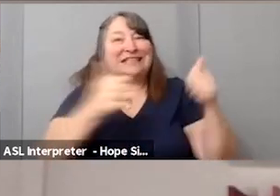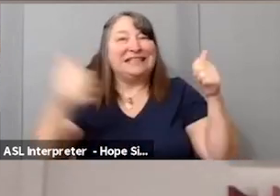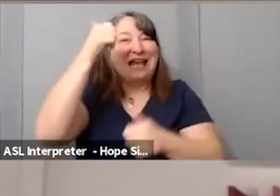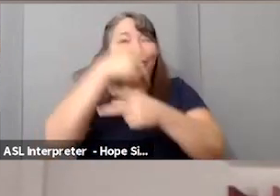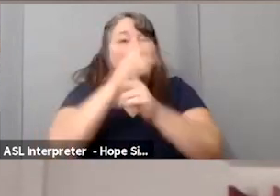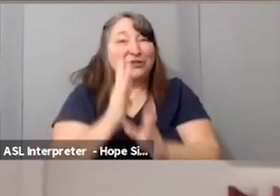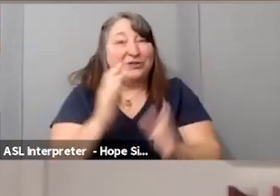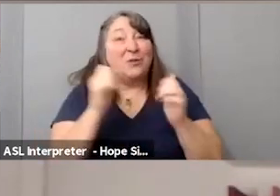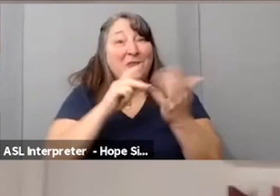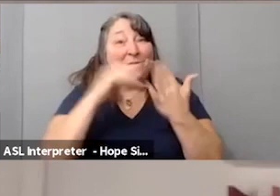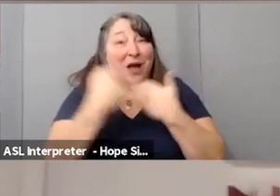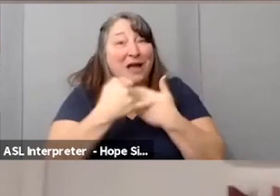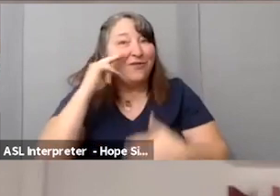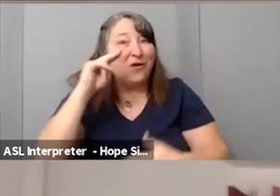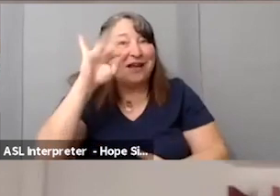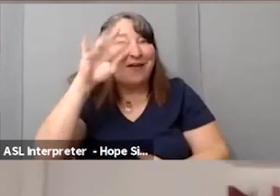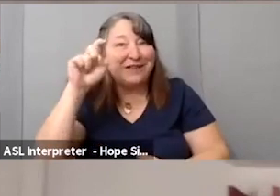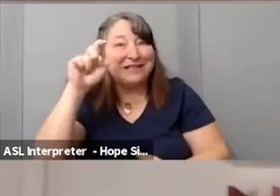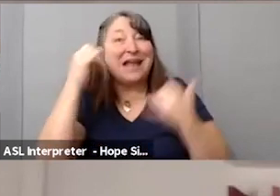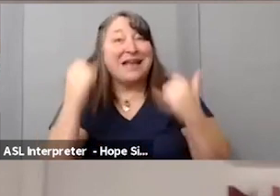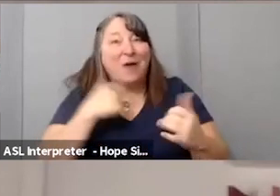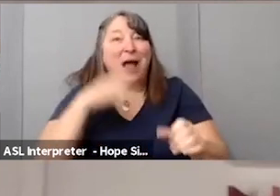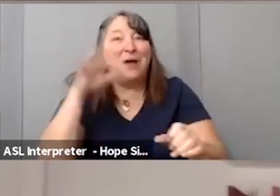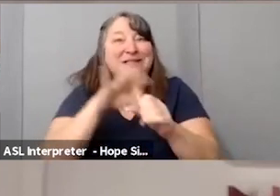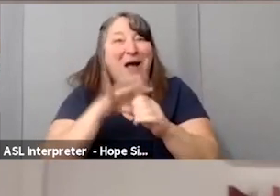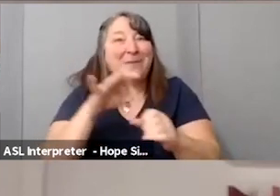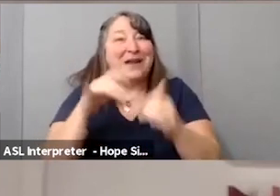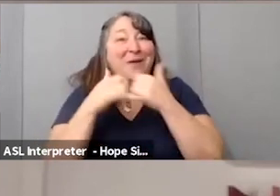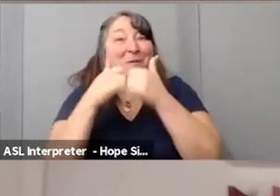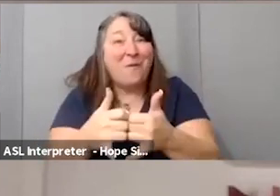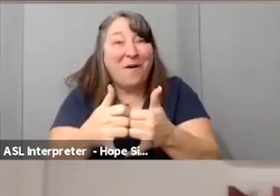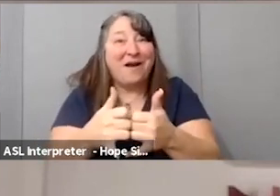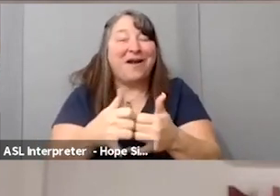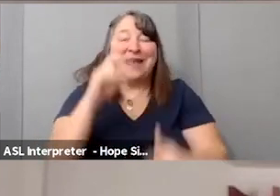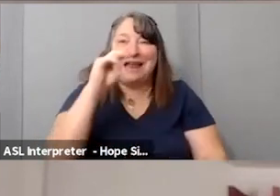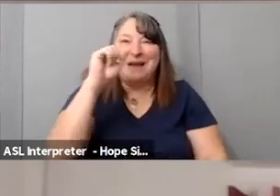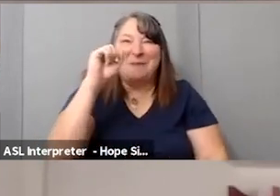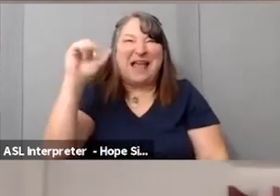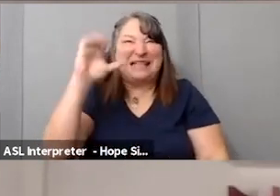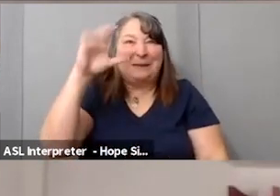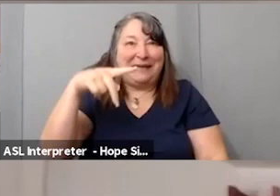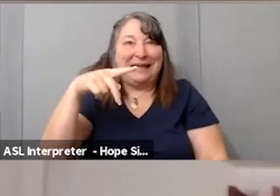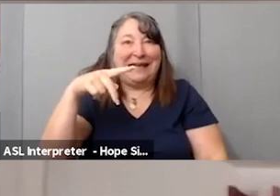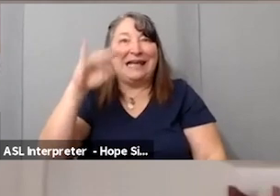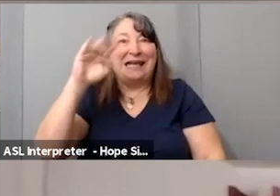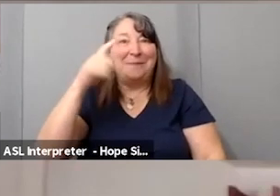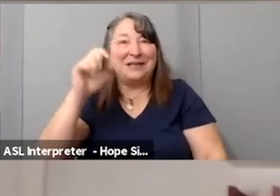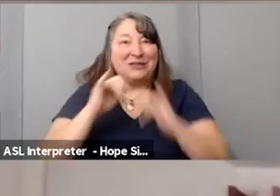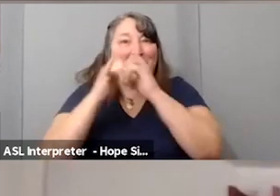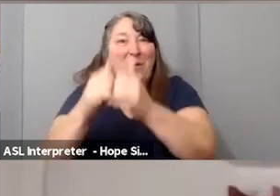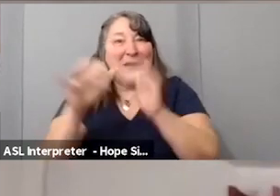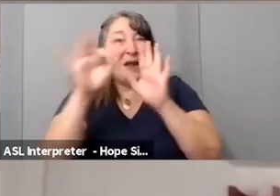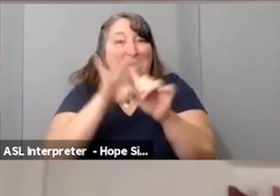to now being nominated for Outstanding Children's Program for an NAACP Image Award. So a lot of crazy things have happened over